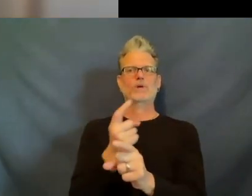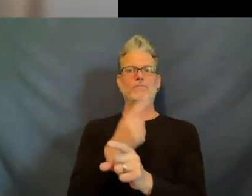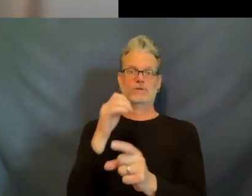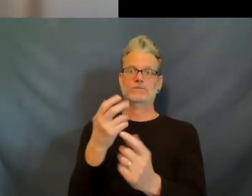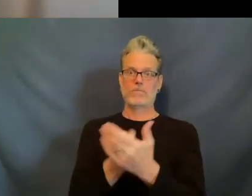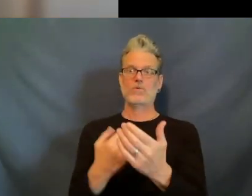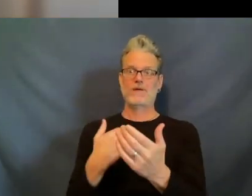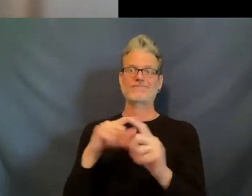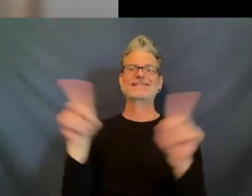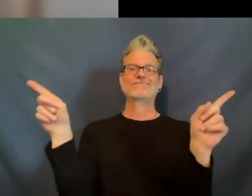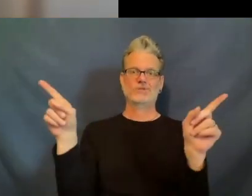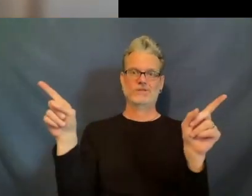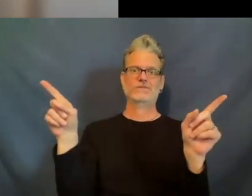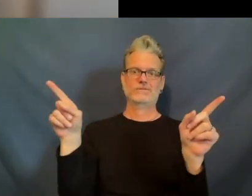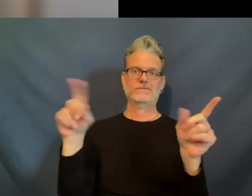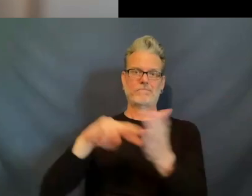intentions.